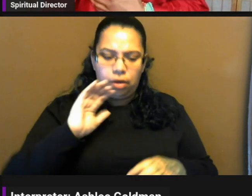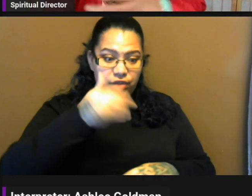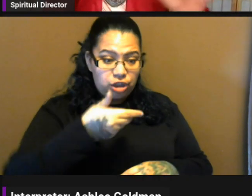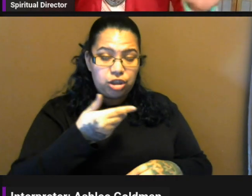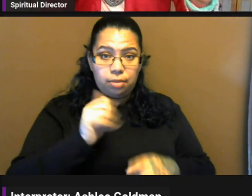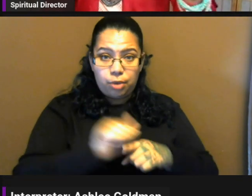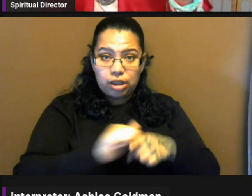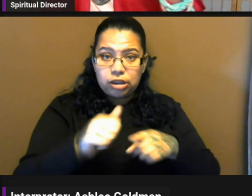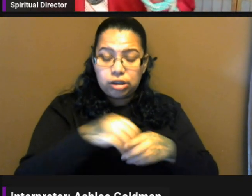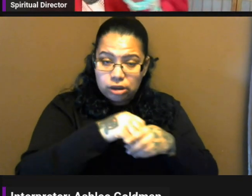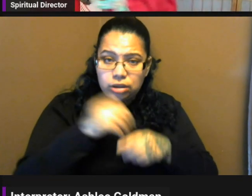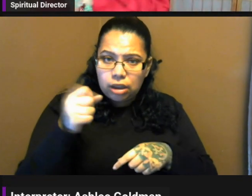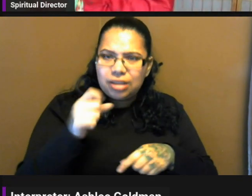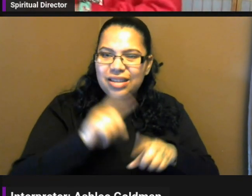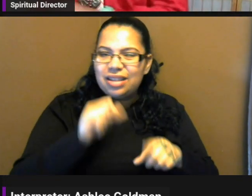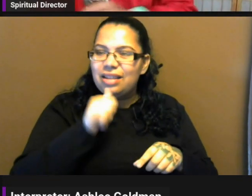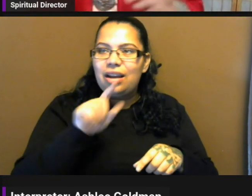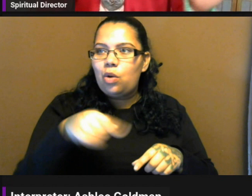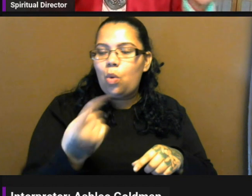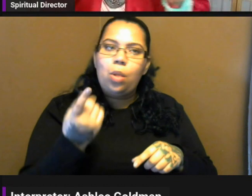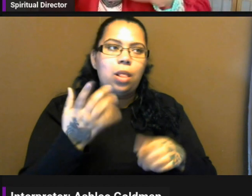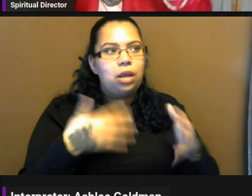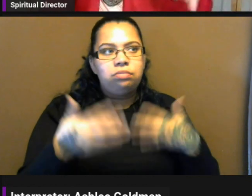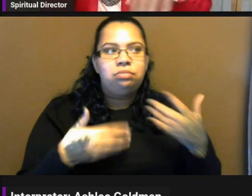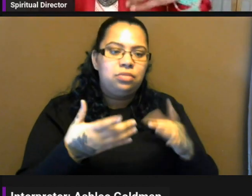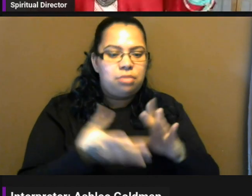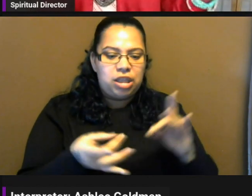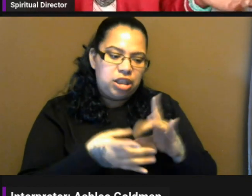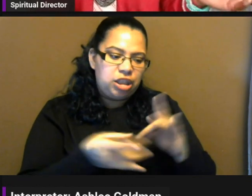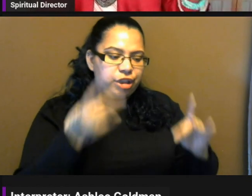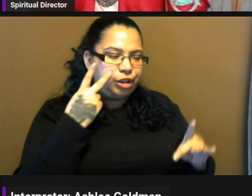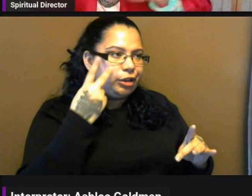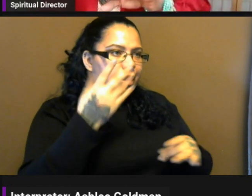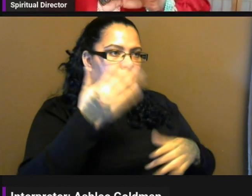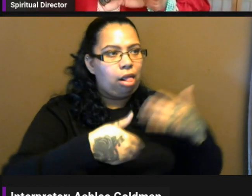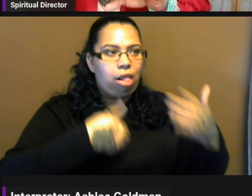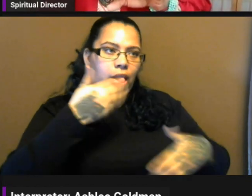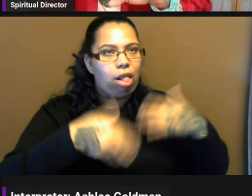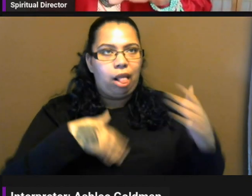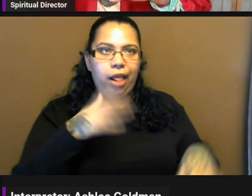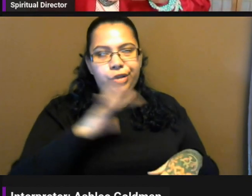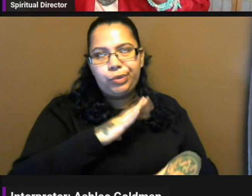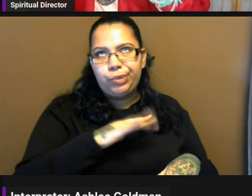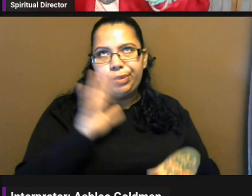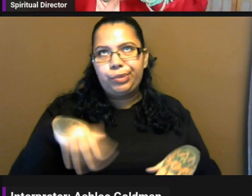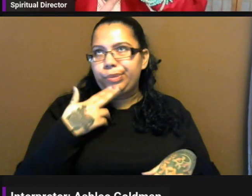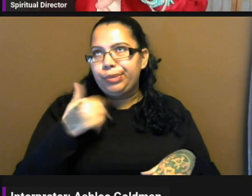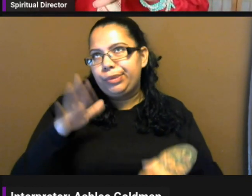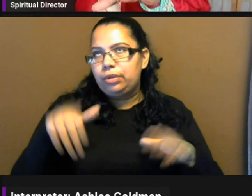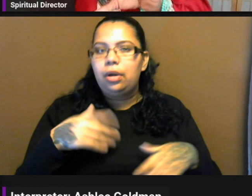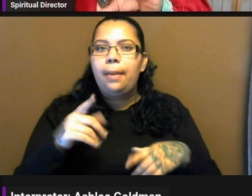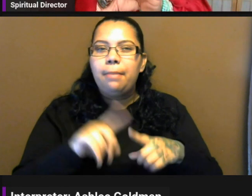practice, not just to simply go by as the message goes and there's the quote and that's cute and that's cool, but